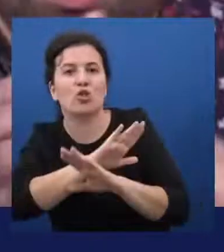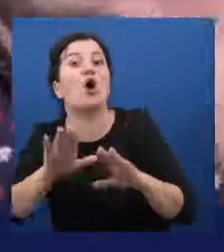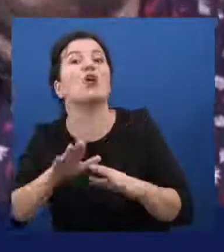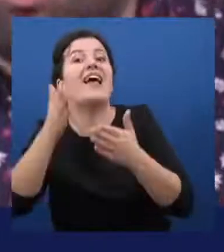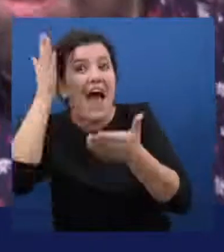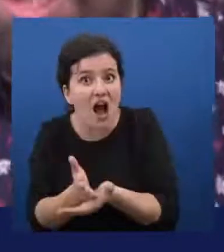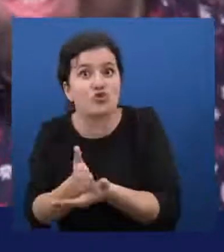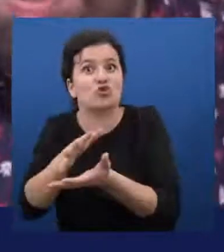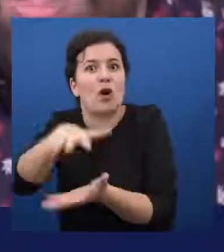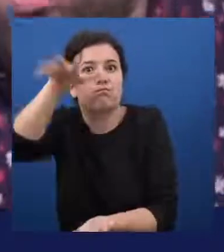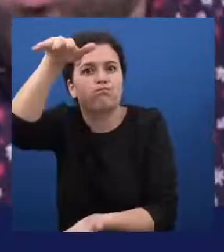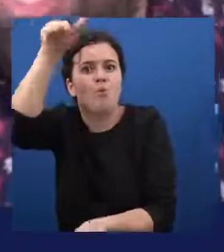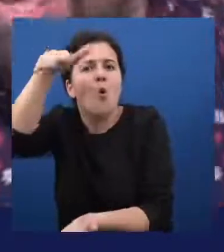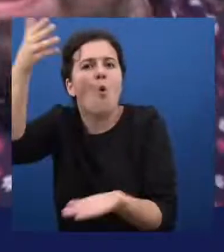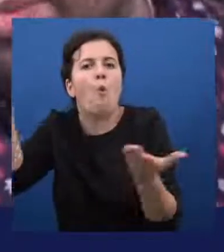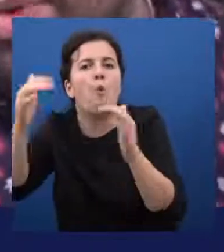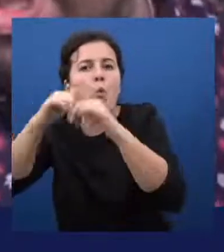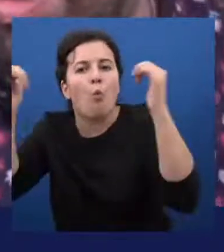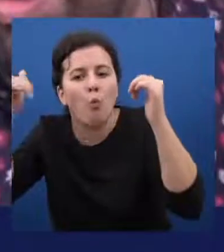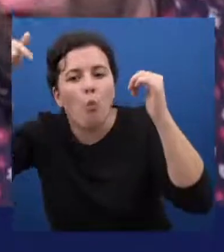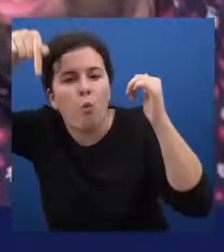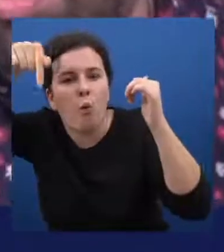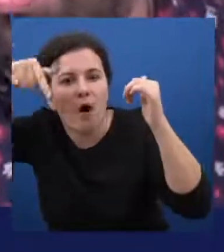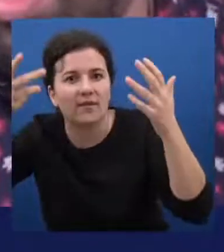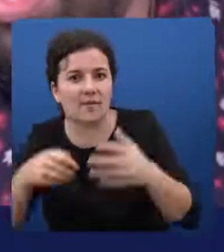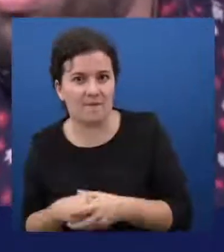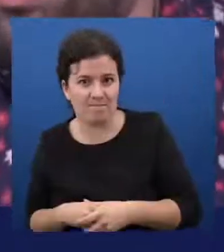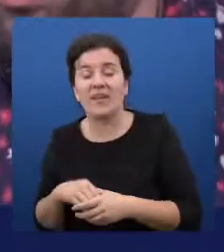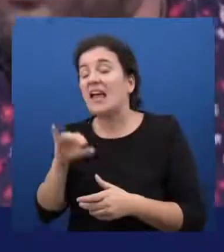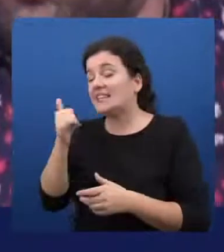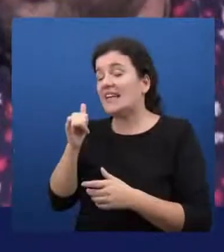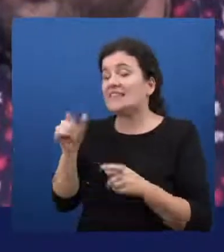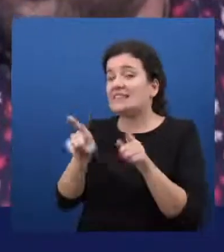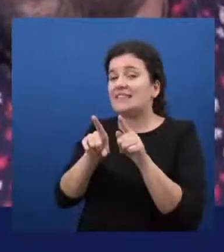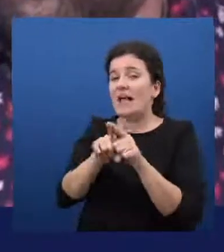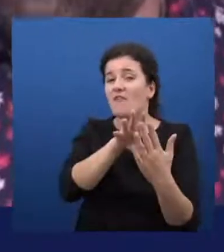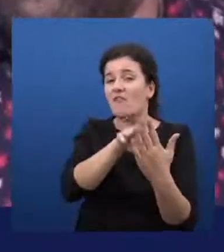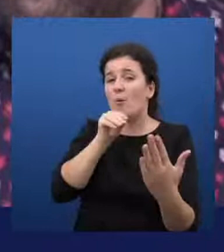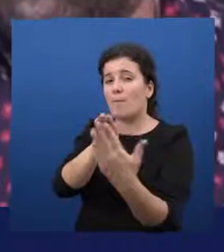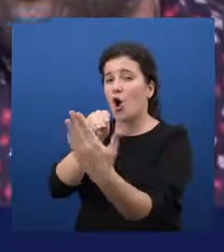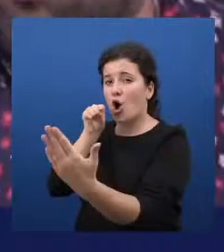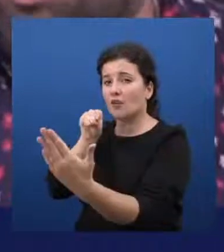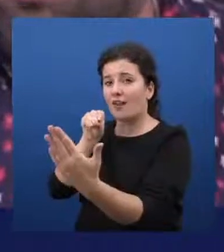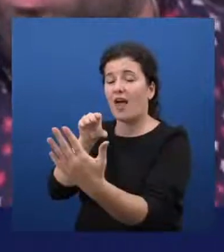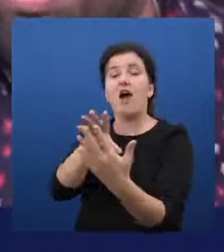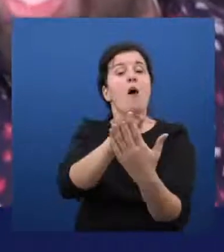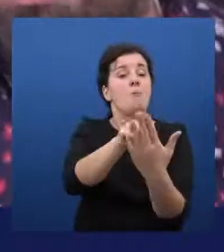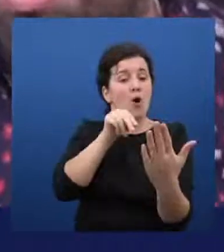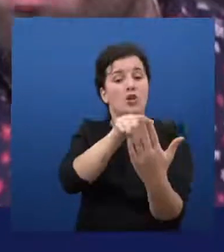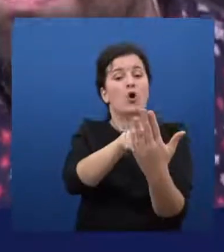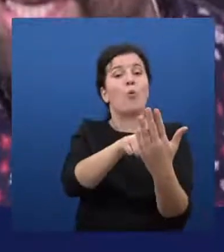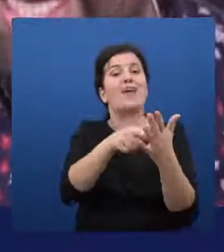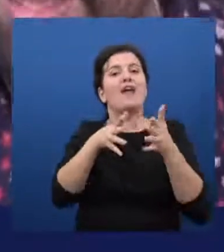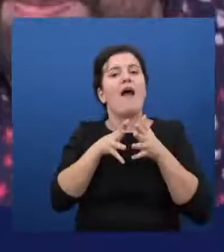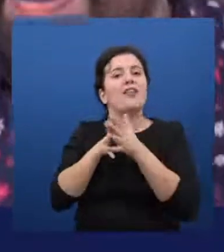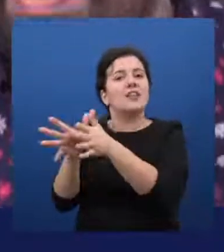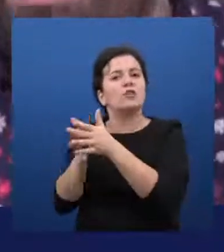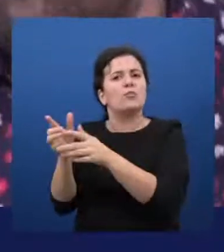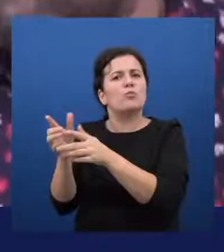are similar things, but that describe a particular model. And this is the research that's going on right now. But to